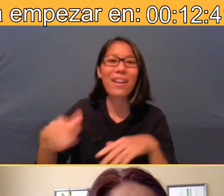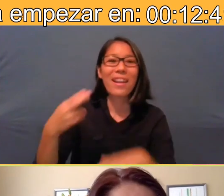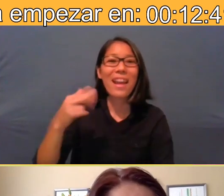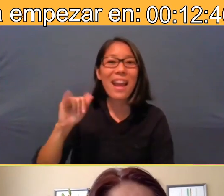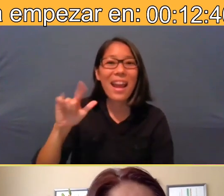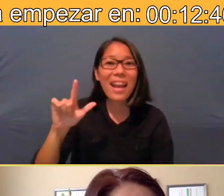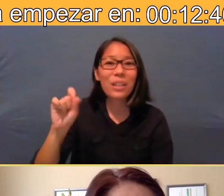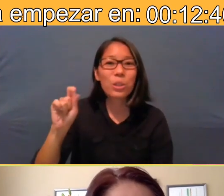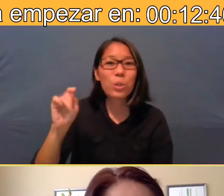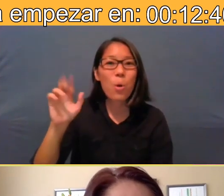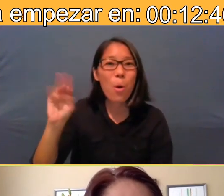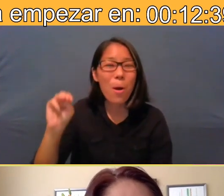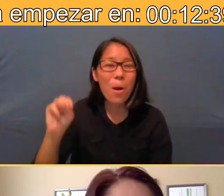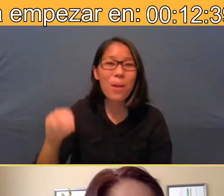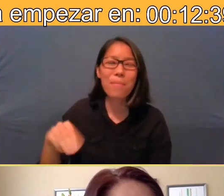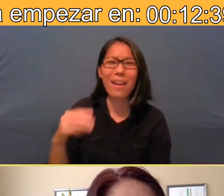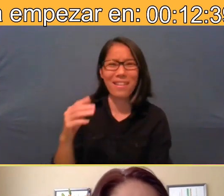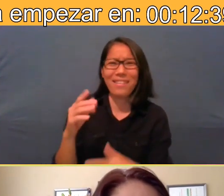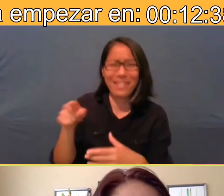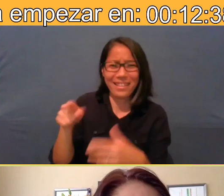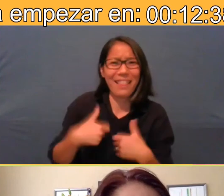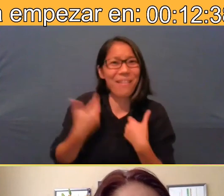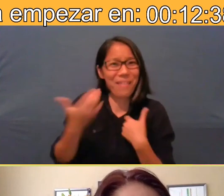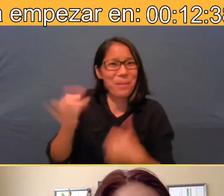Hailstorm, who somehow also lived there too.